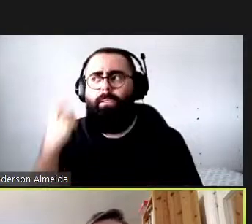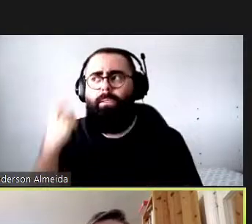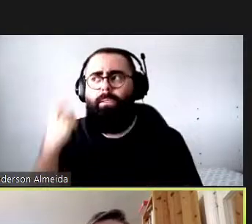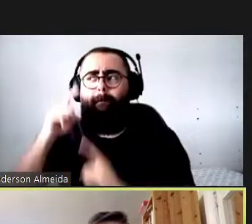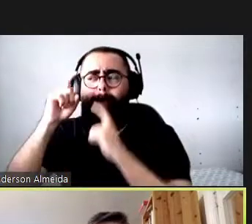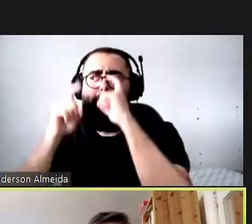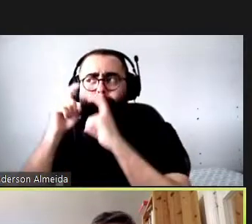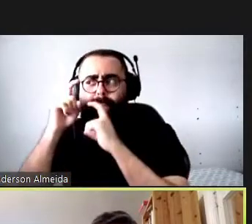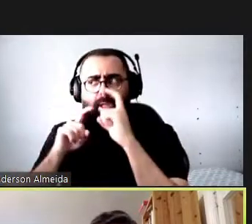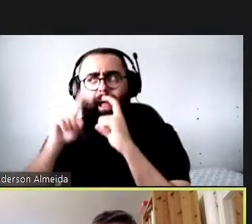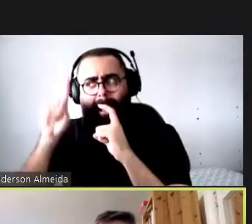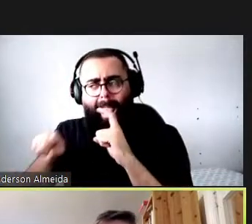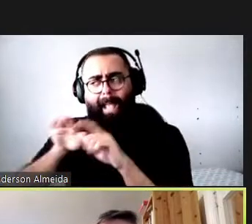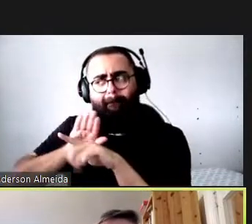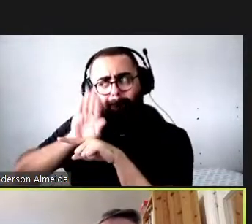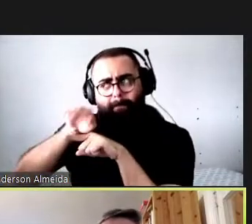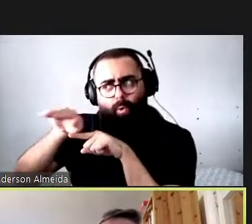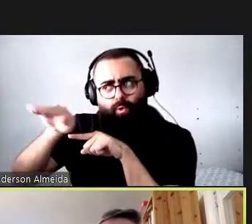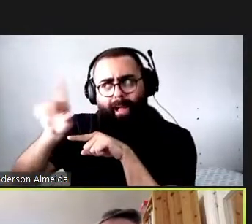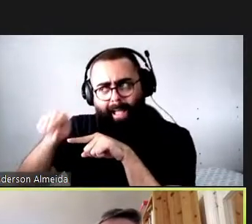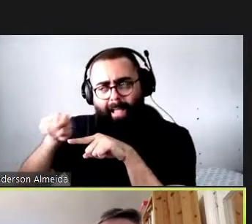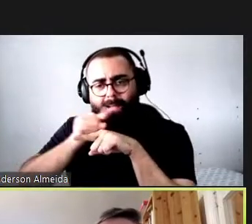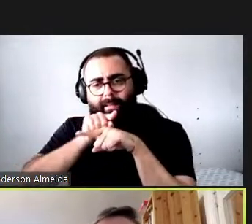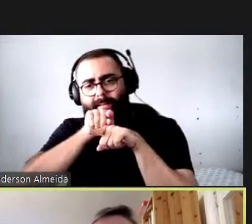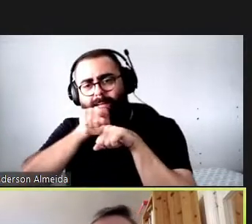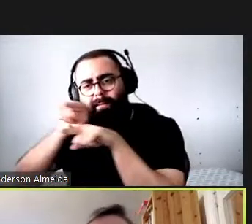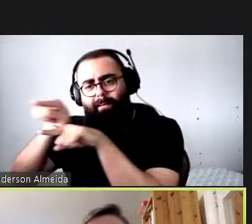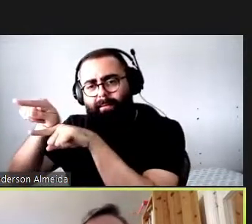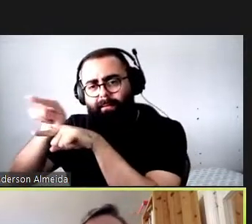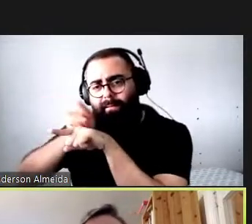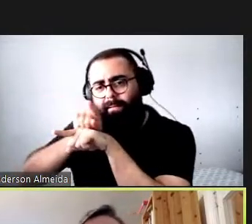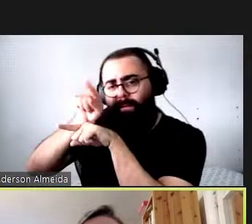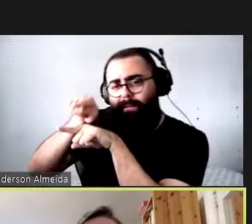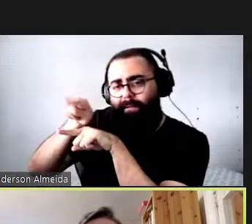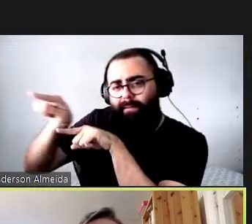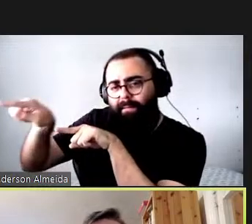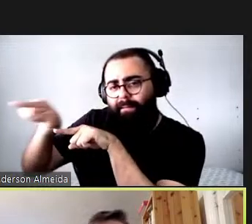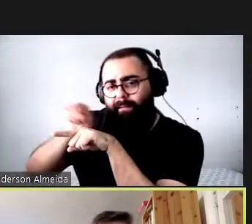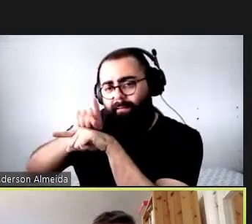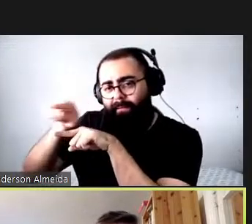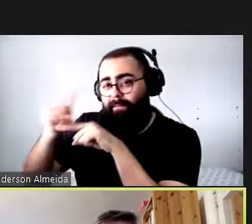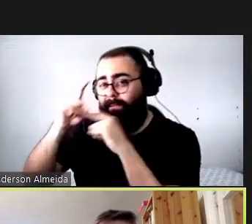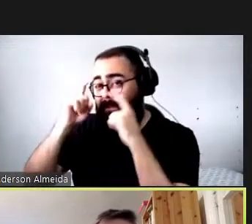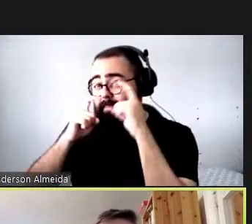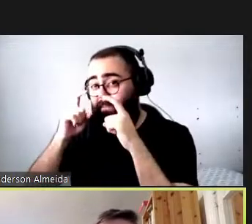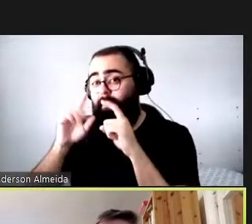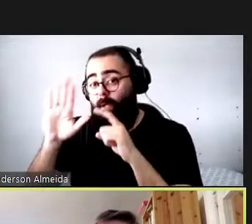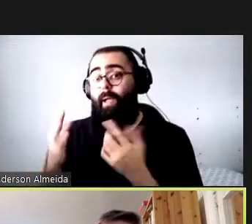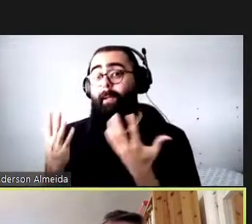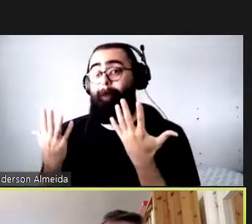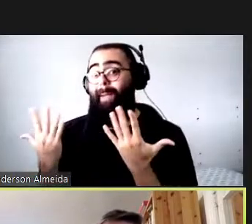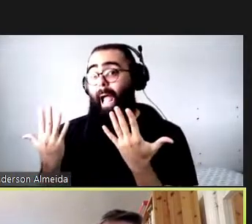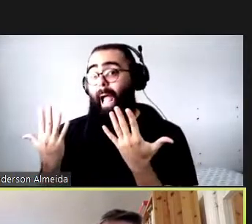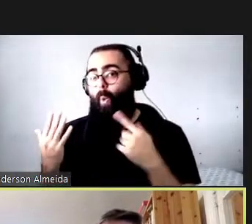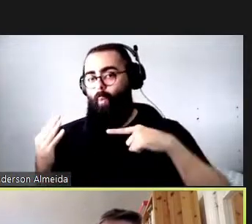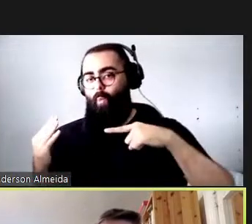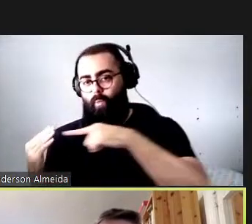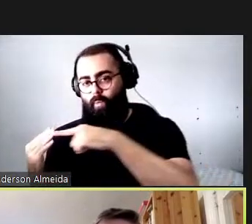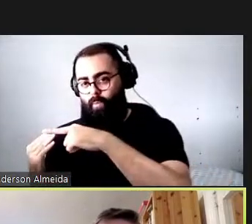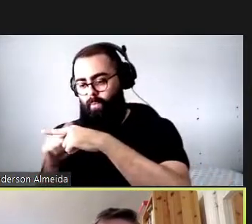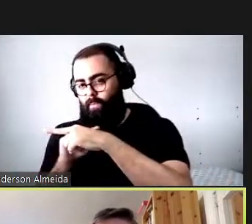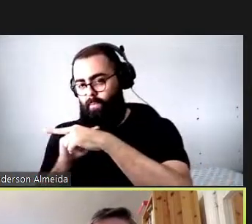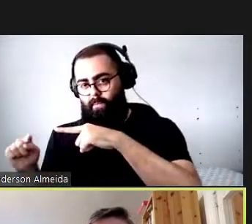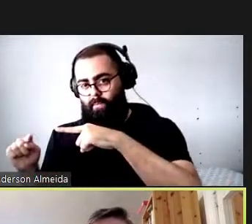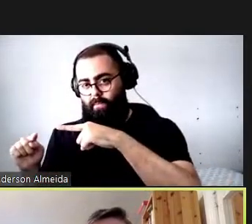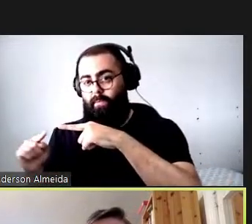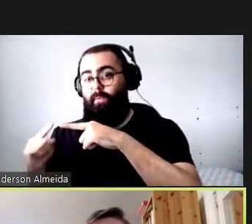the prosodic suprasegmental aspect of signing, whereas what the hands are doing